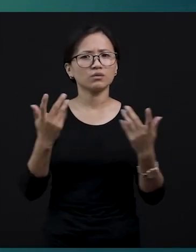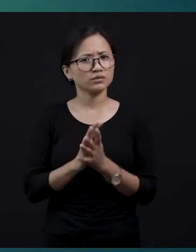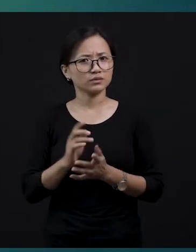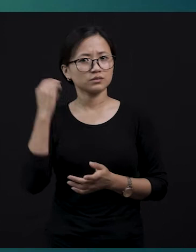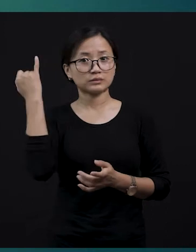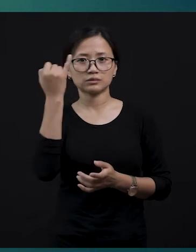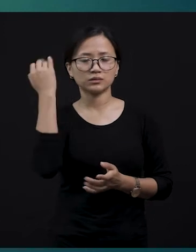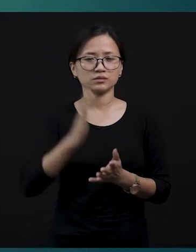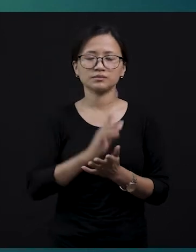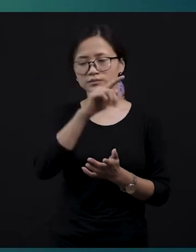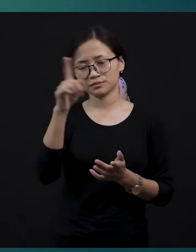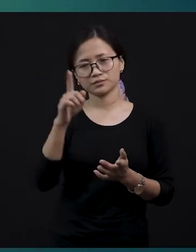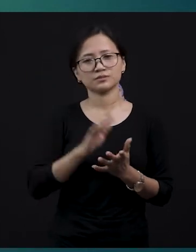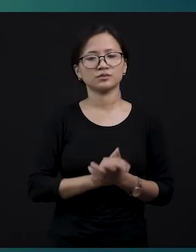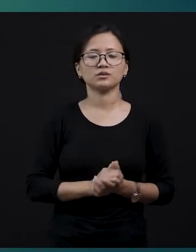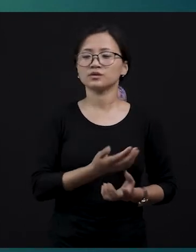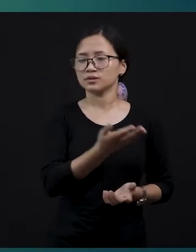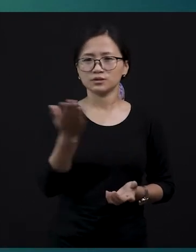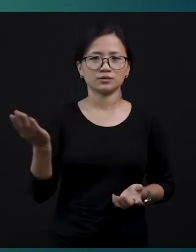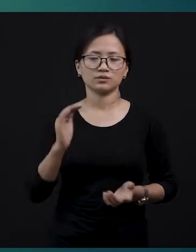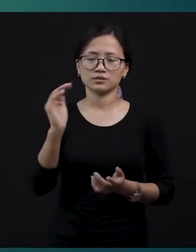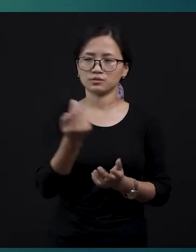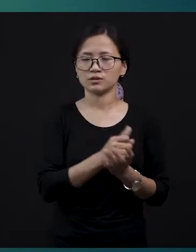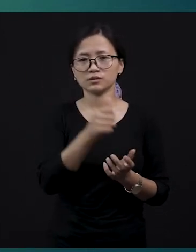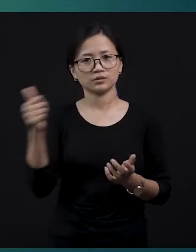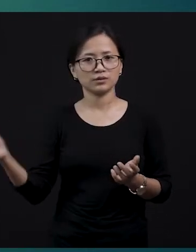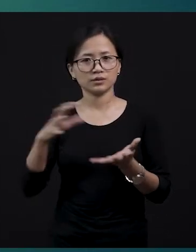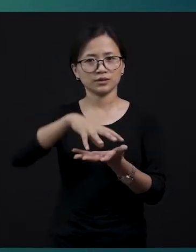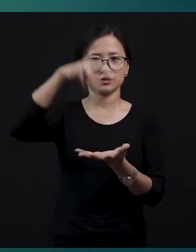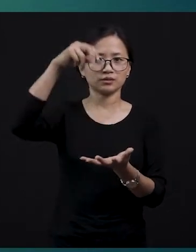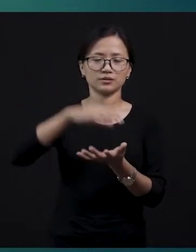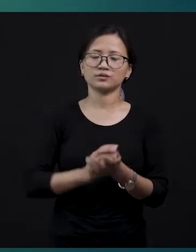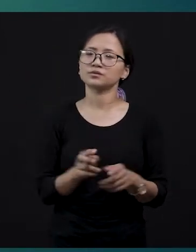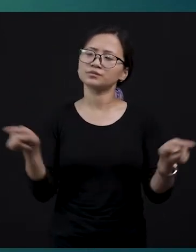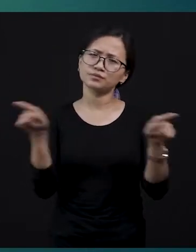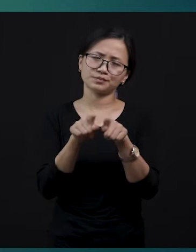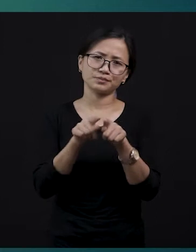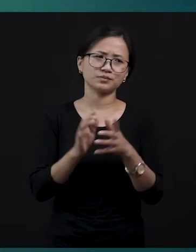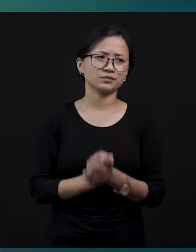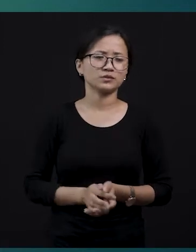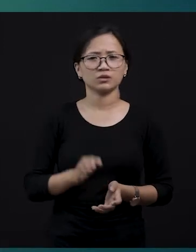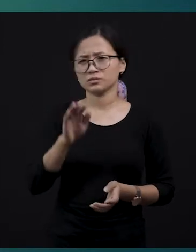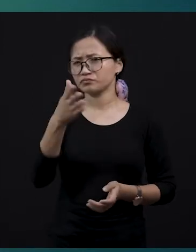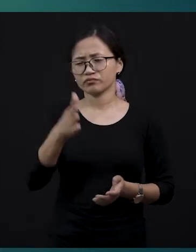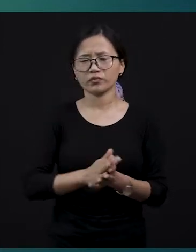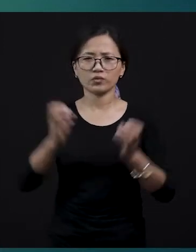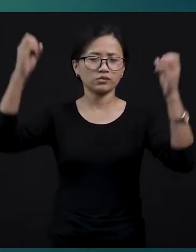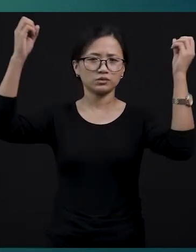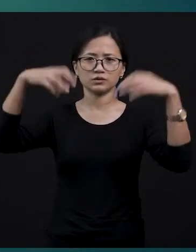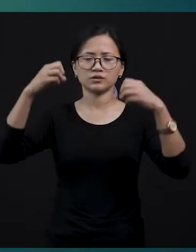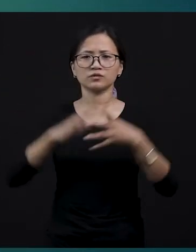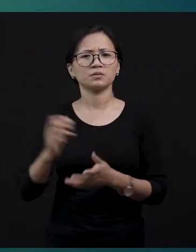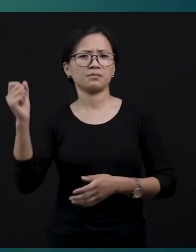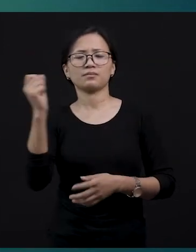have imagined will be right, but there will be some other deserts too, some other kinds of deserts too. There would be no rain for months and